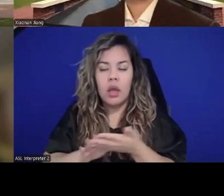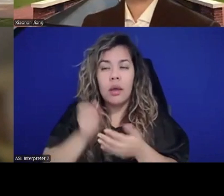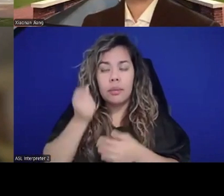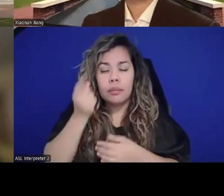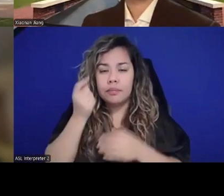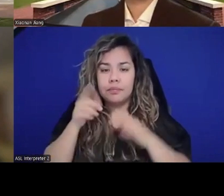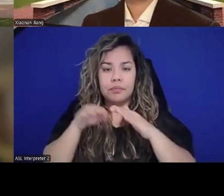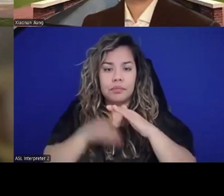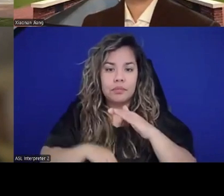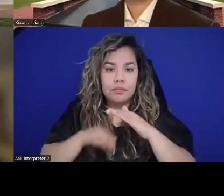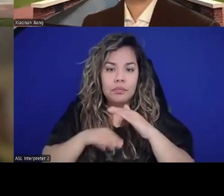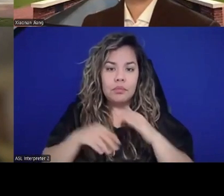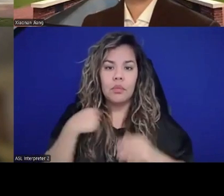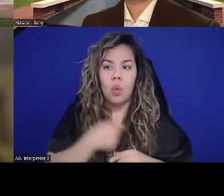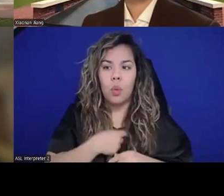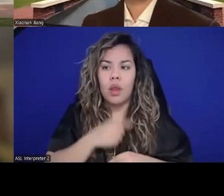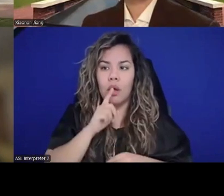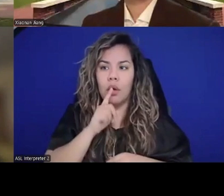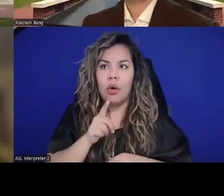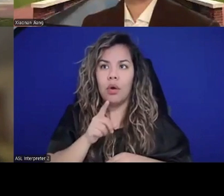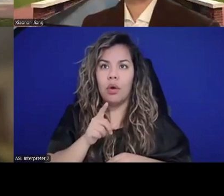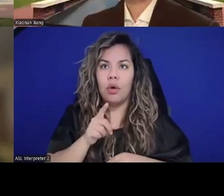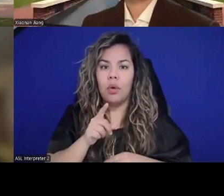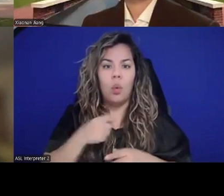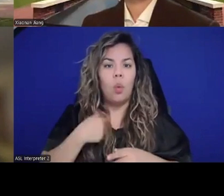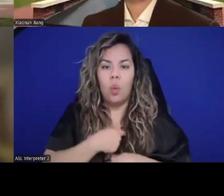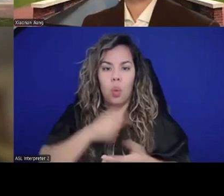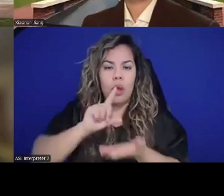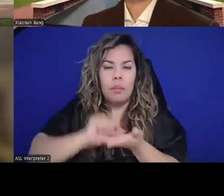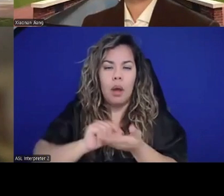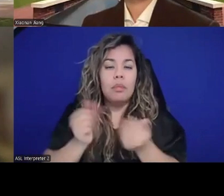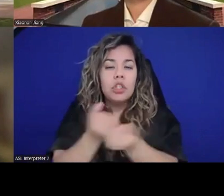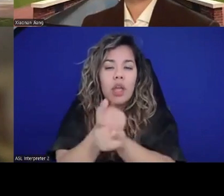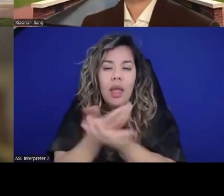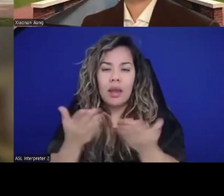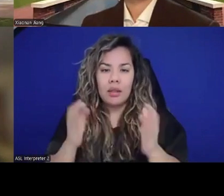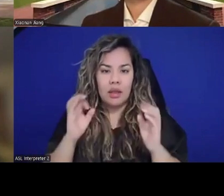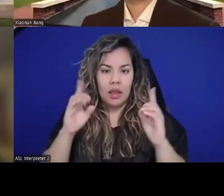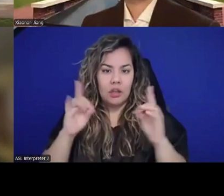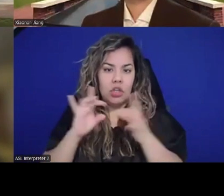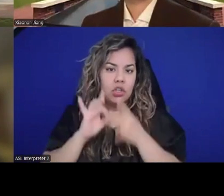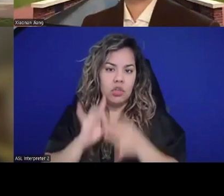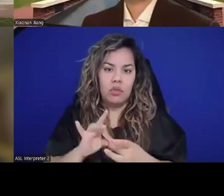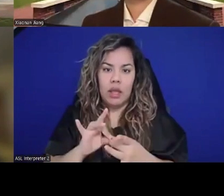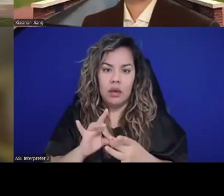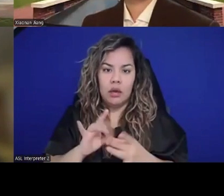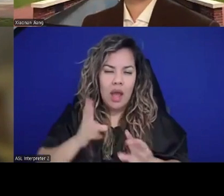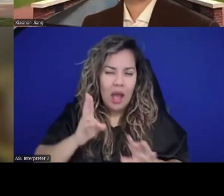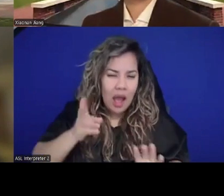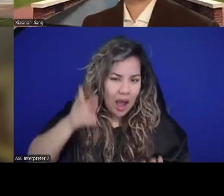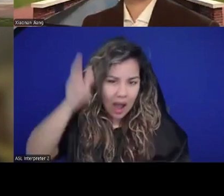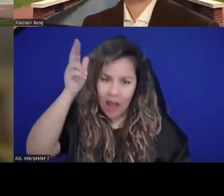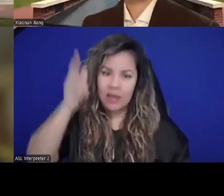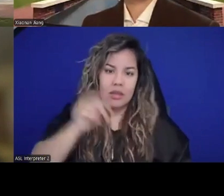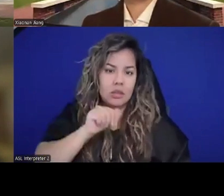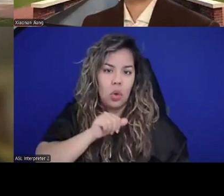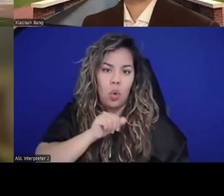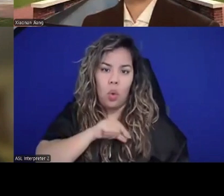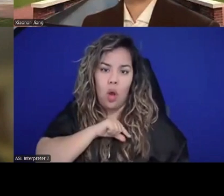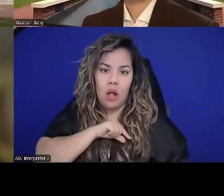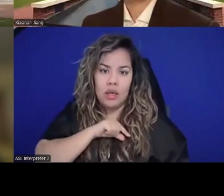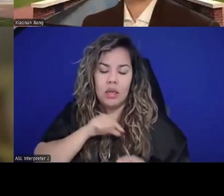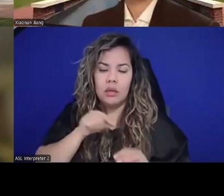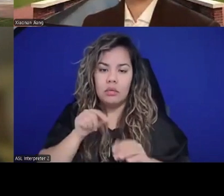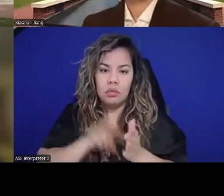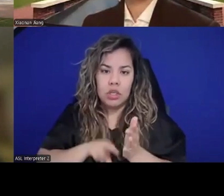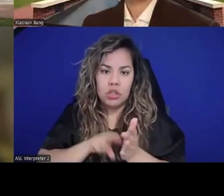Basically we publish anything, the education related highest quality research. We won't be